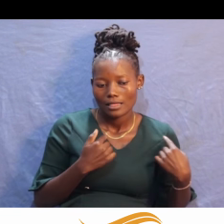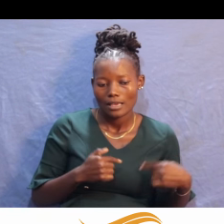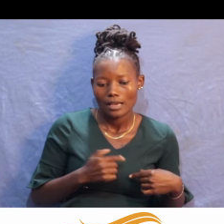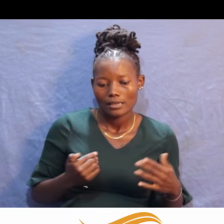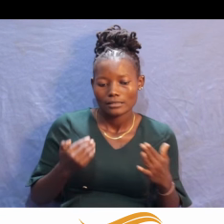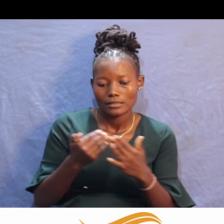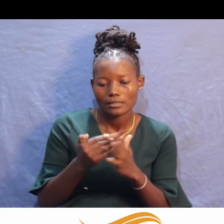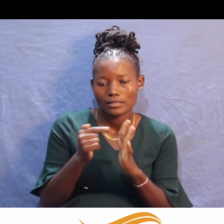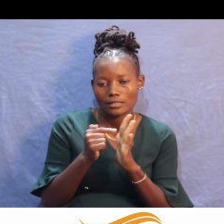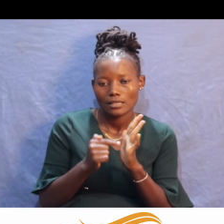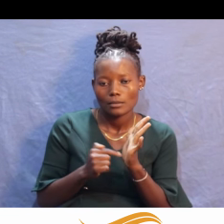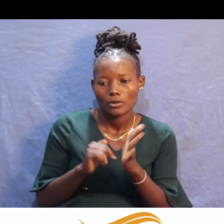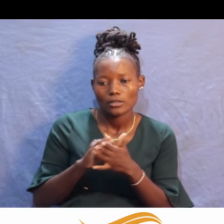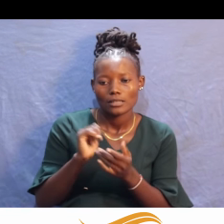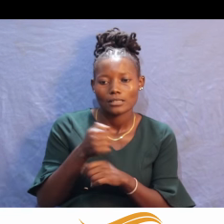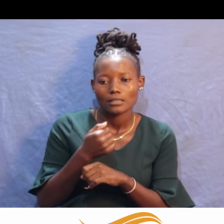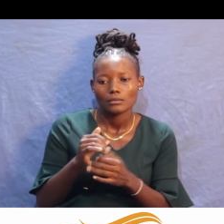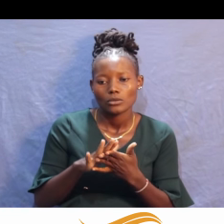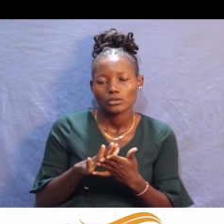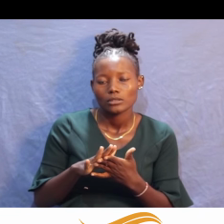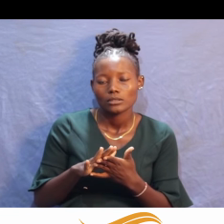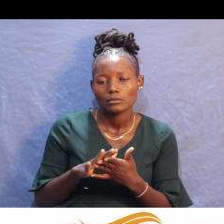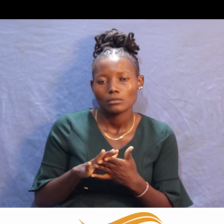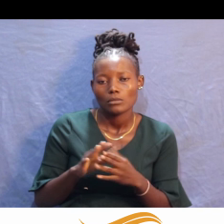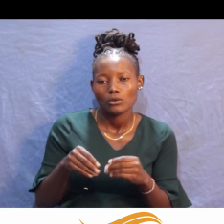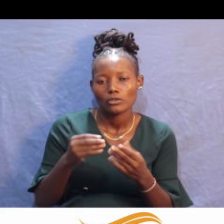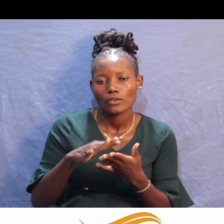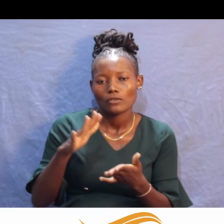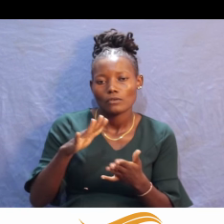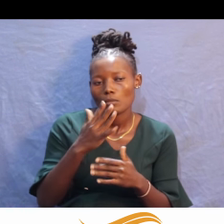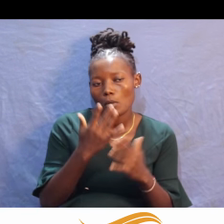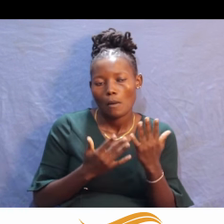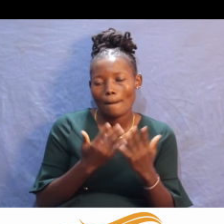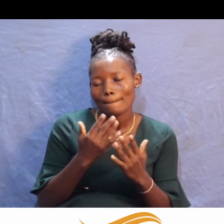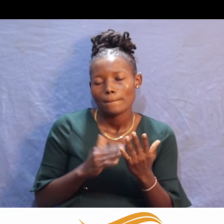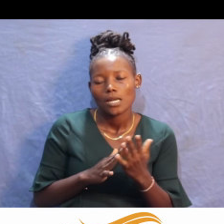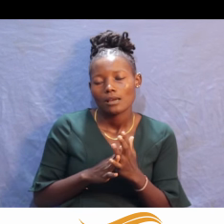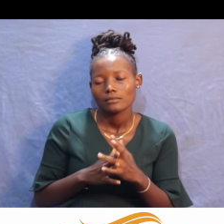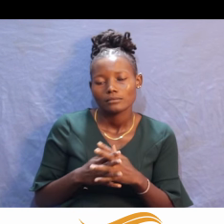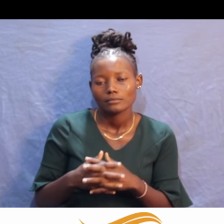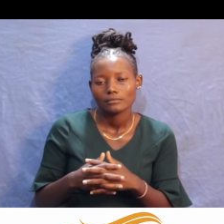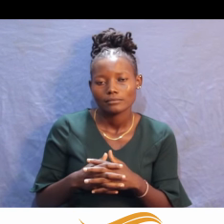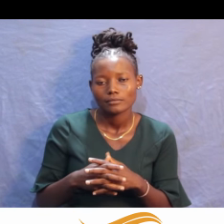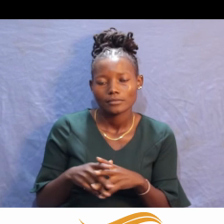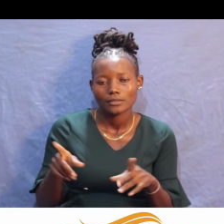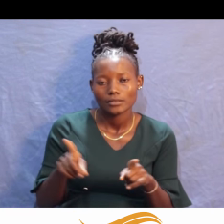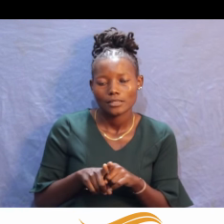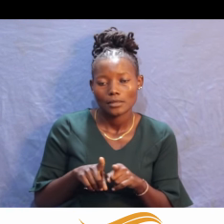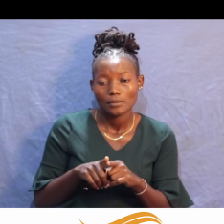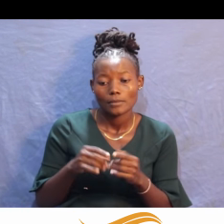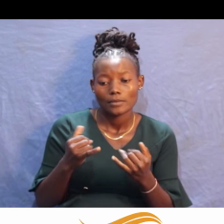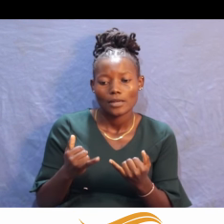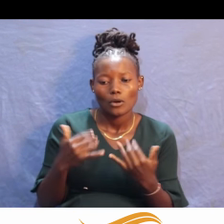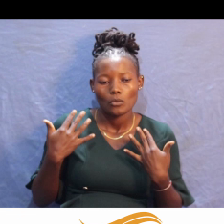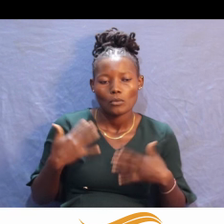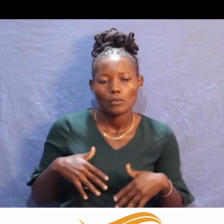where it cannot put out any more blood. It's maximum output. And at this point, most people